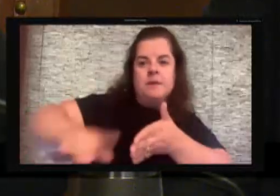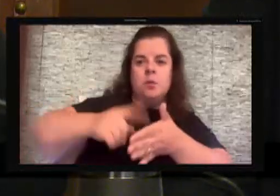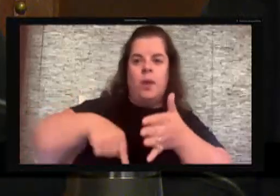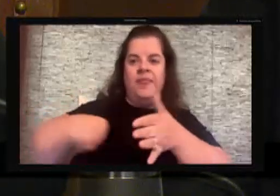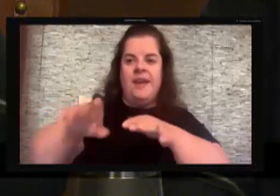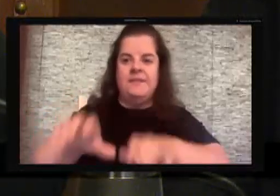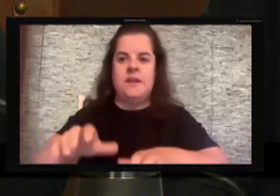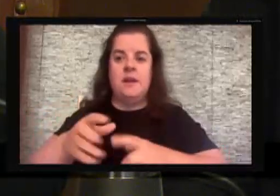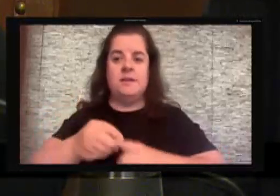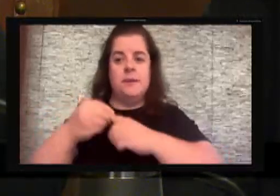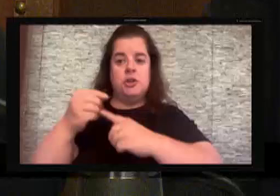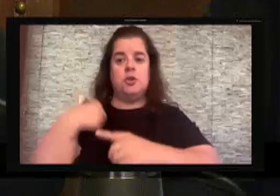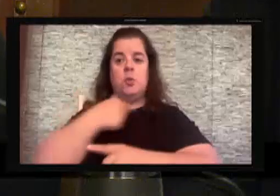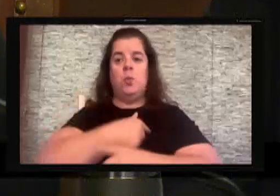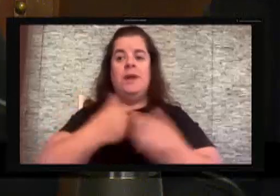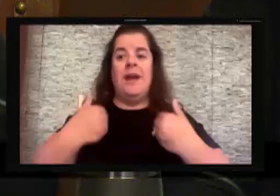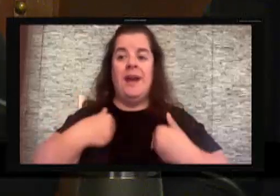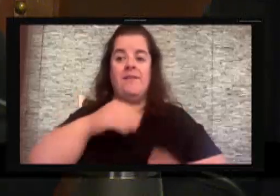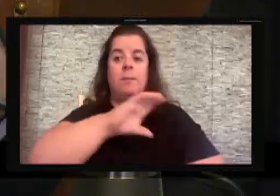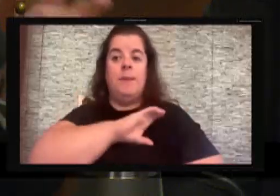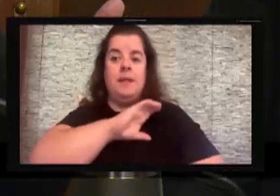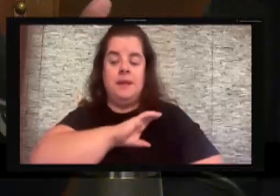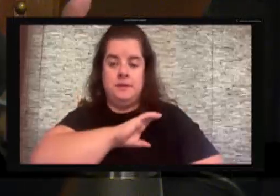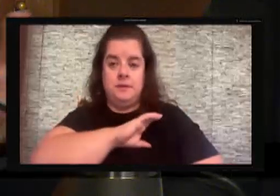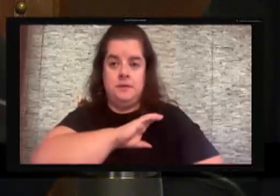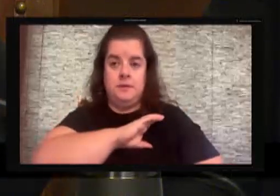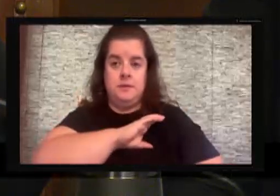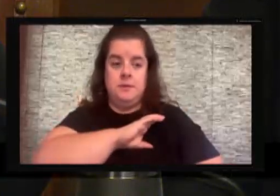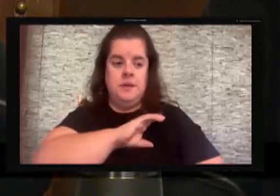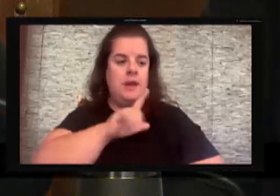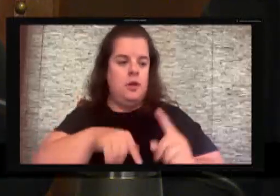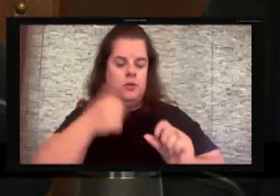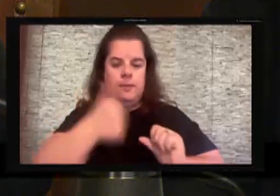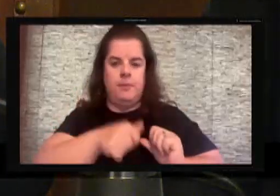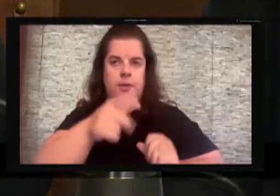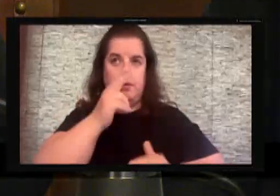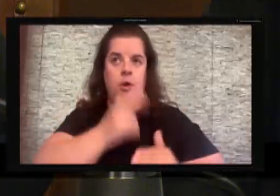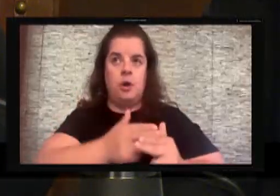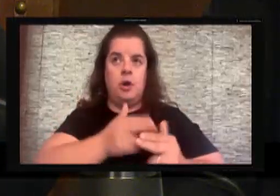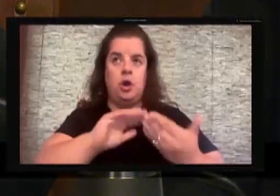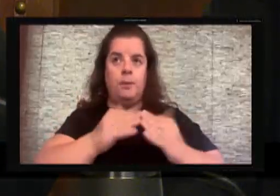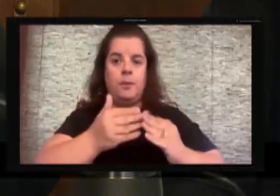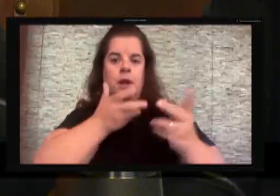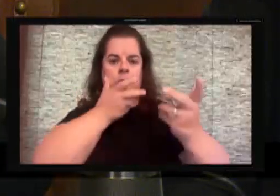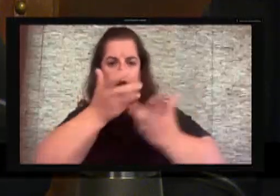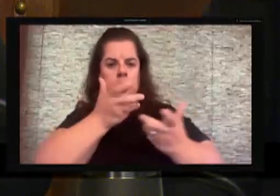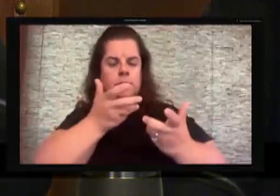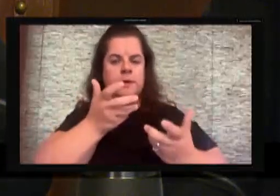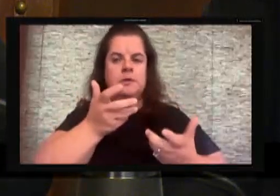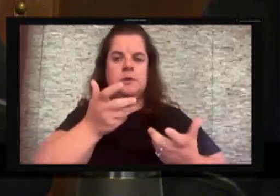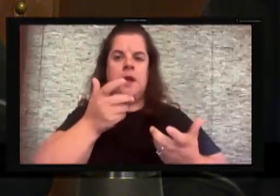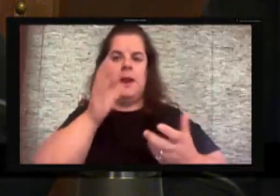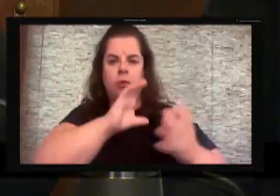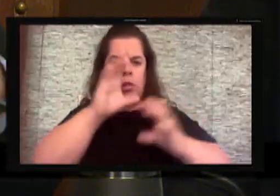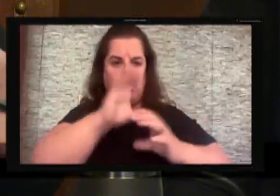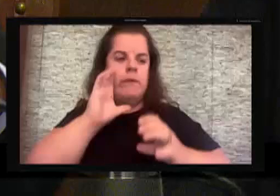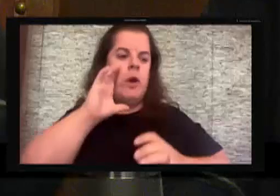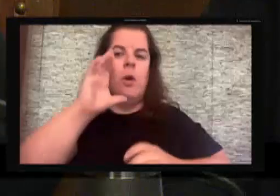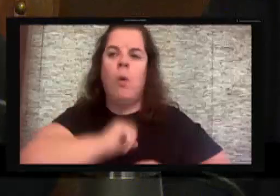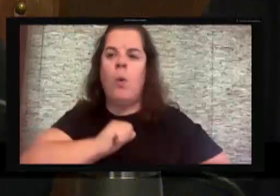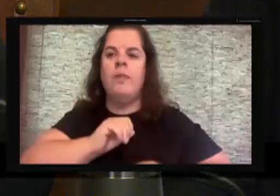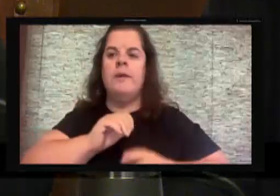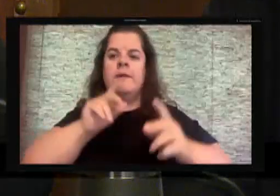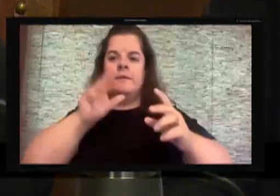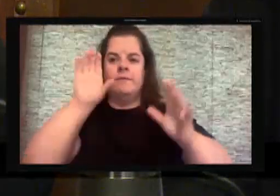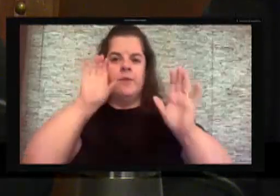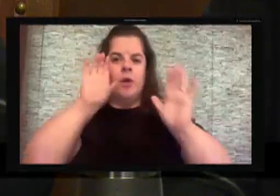had officers that were I can't remember what they were called, the community engagement officers. And I was looking through some old photos and seeing the things that